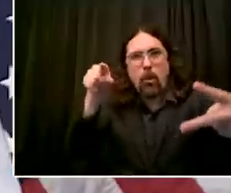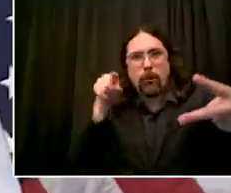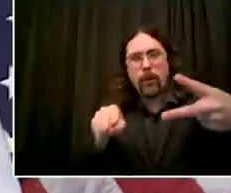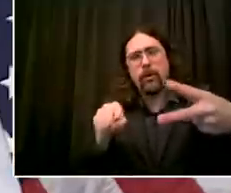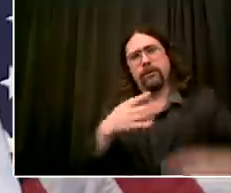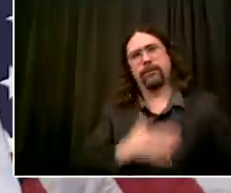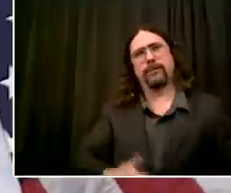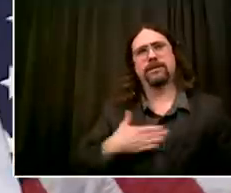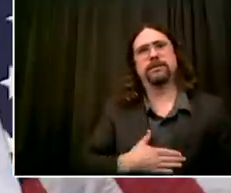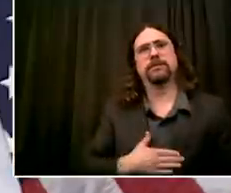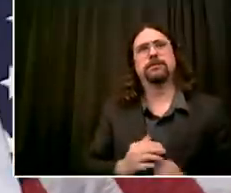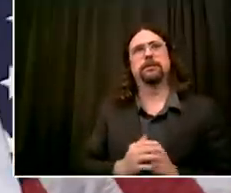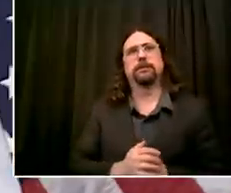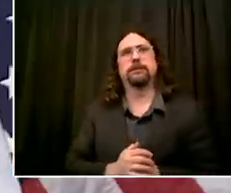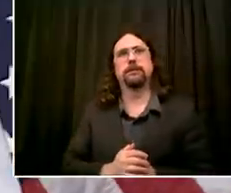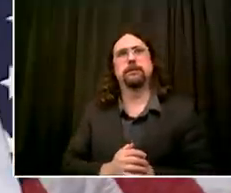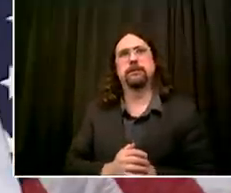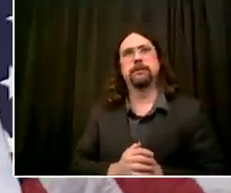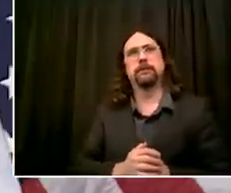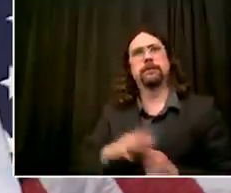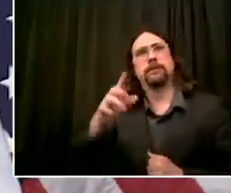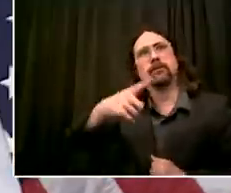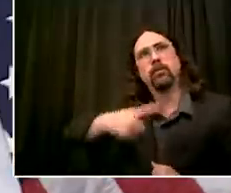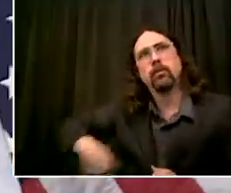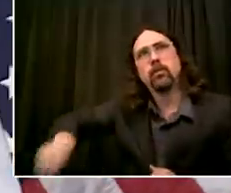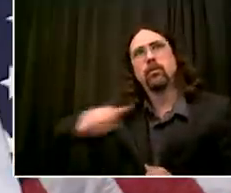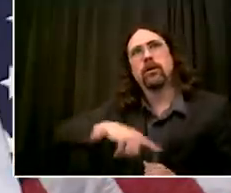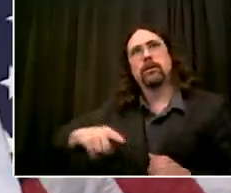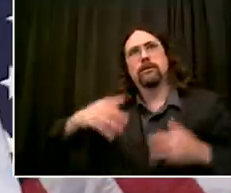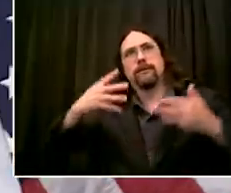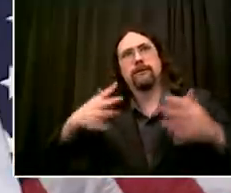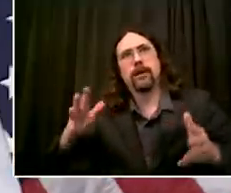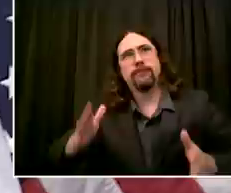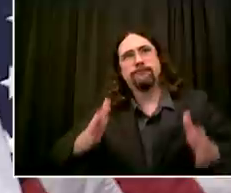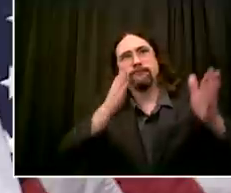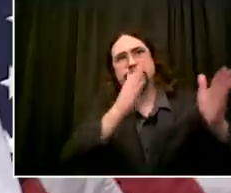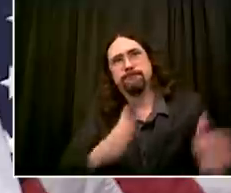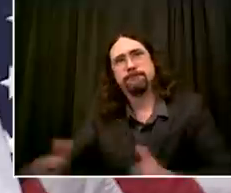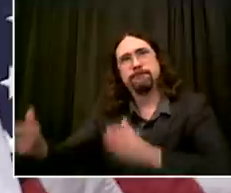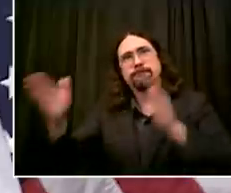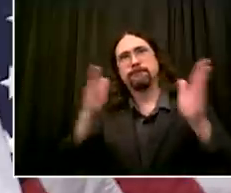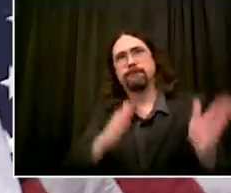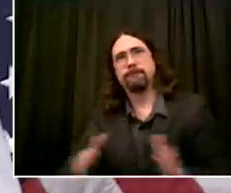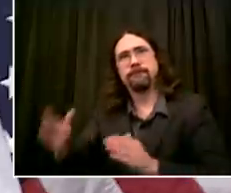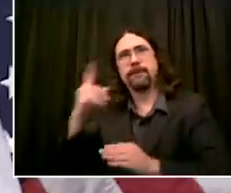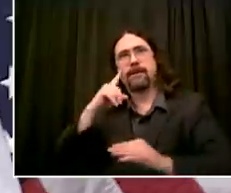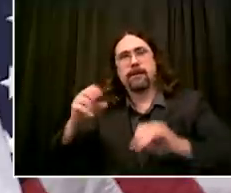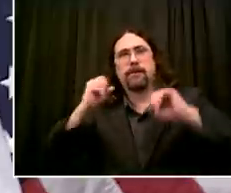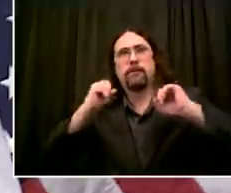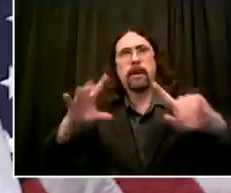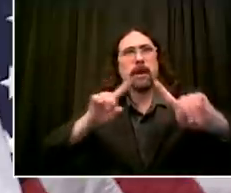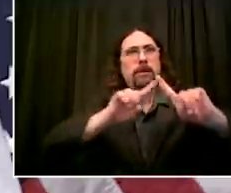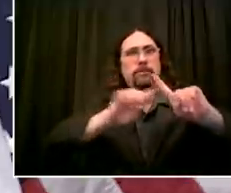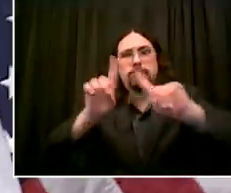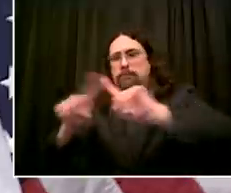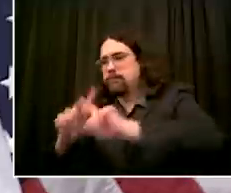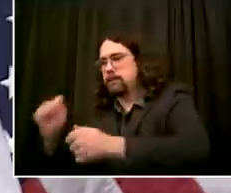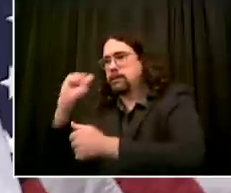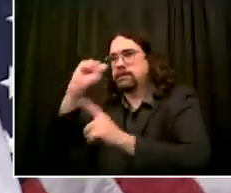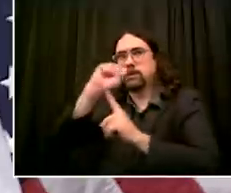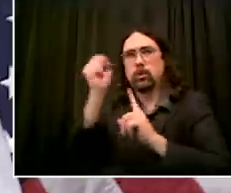for multiple scenarios, Rosa. The problem is, and I think everyone would agree with this, the modeling to